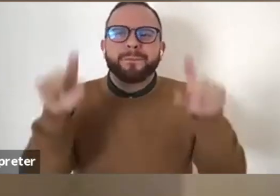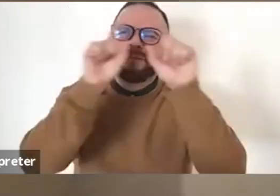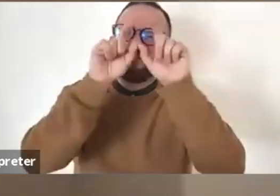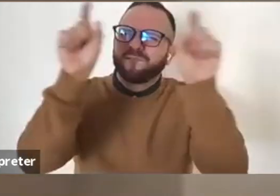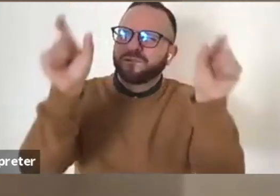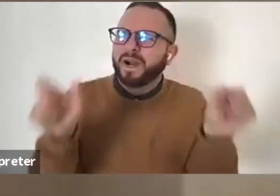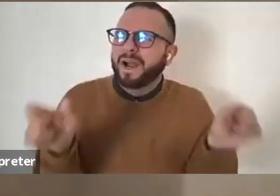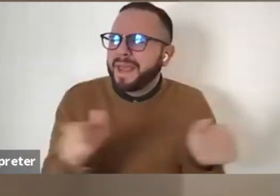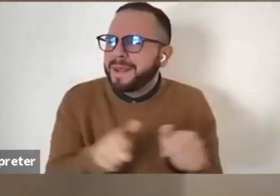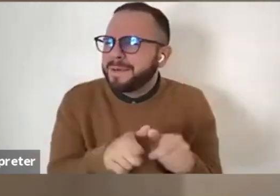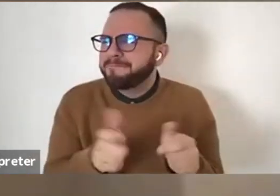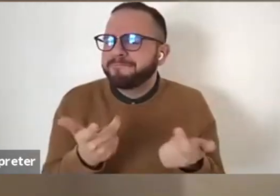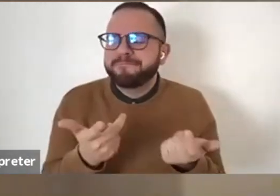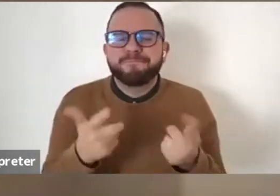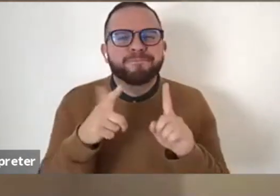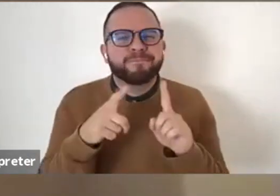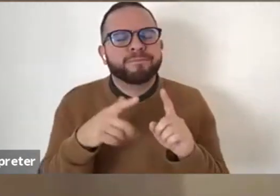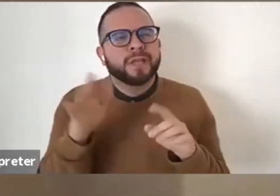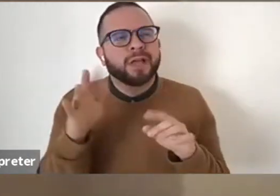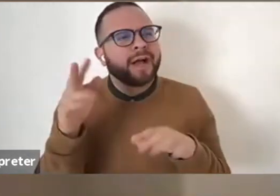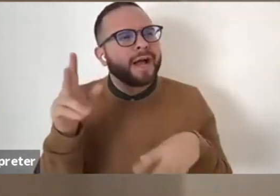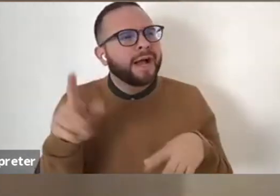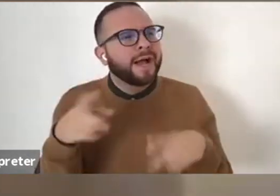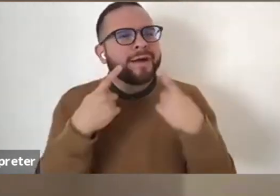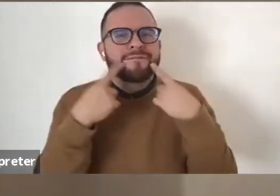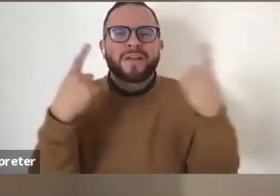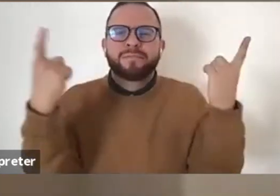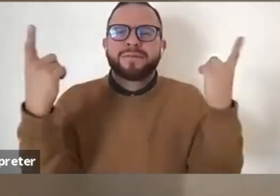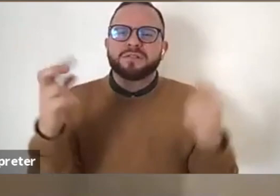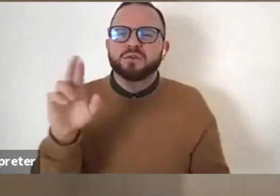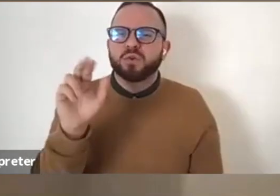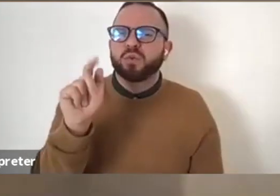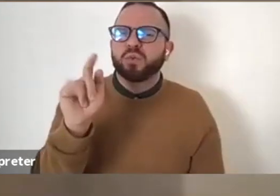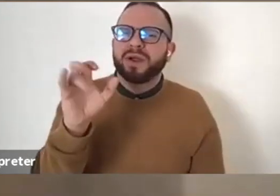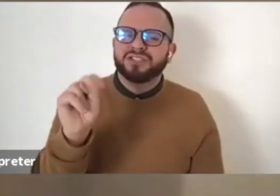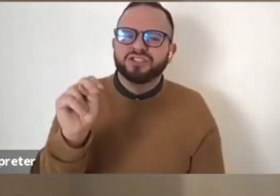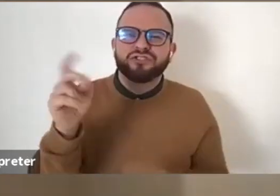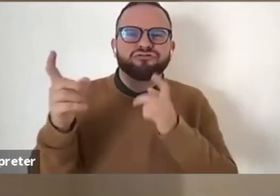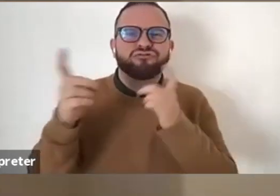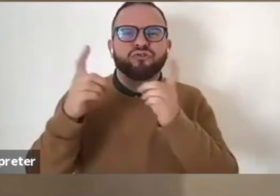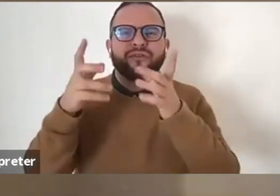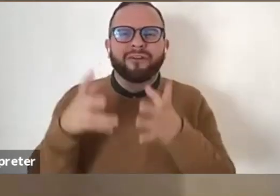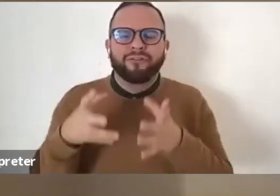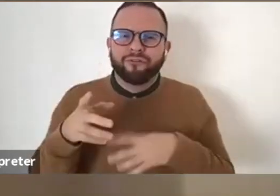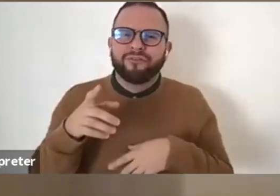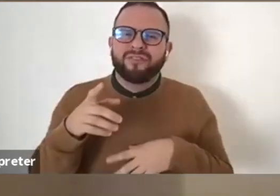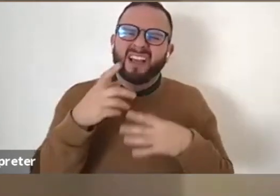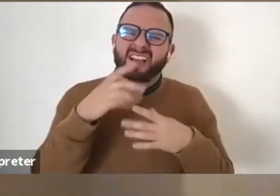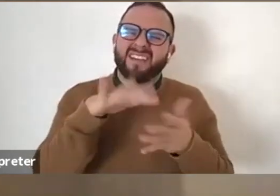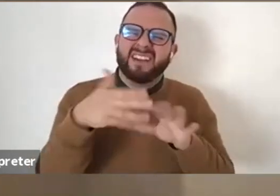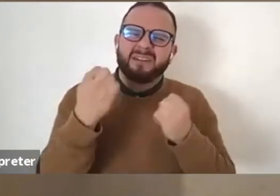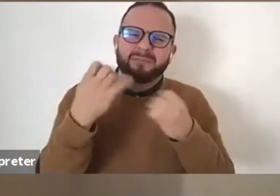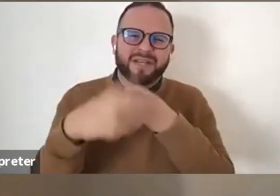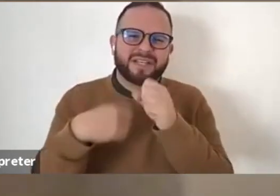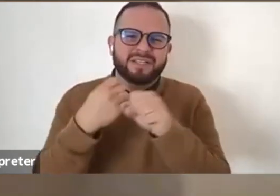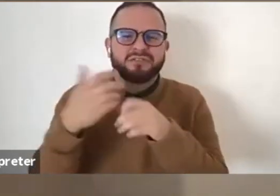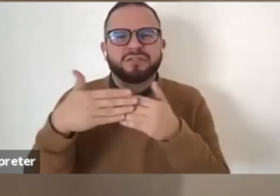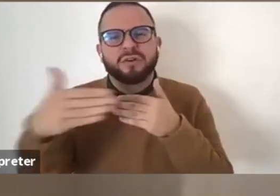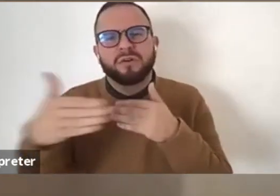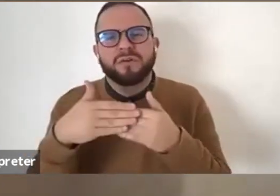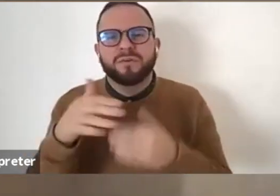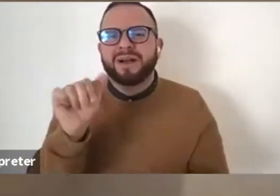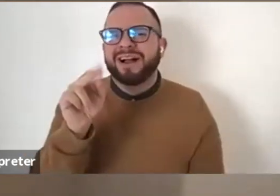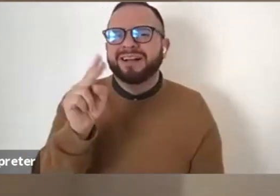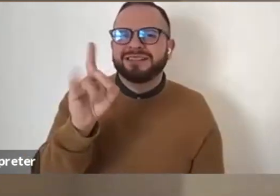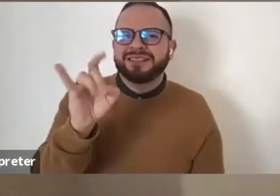the very famous Russian director who, of course, died many years ago, Andrei Tarkovsky. I mean,